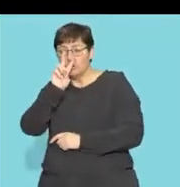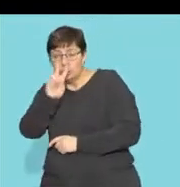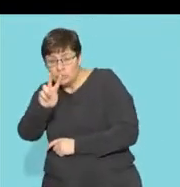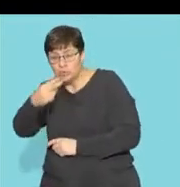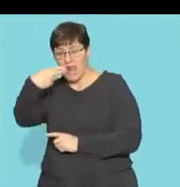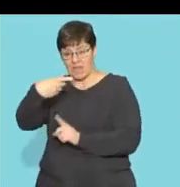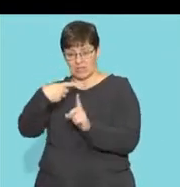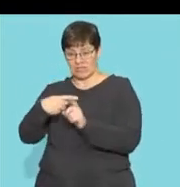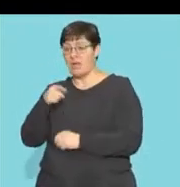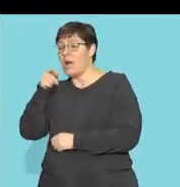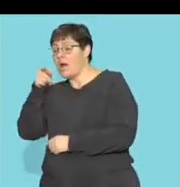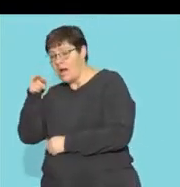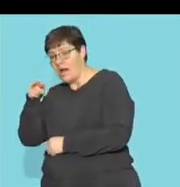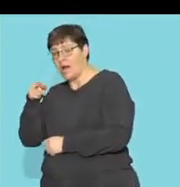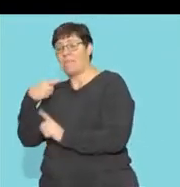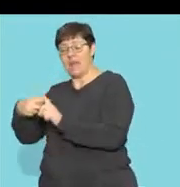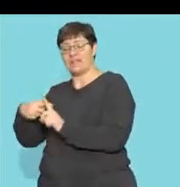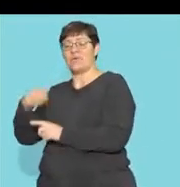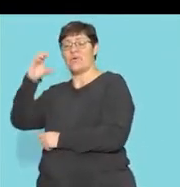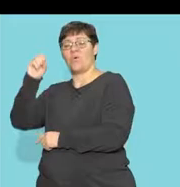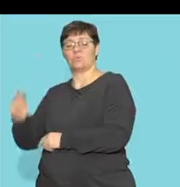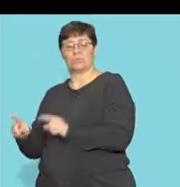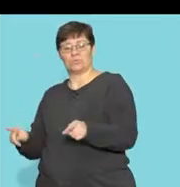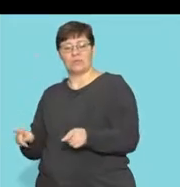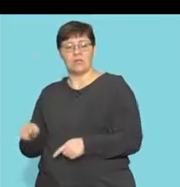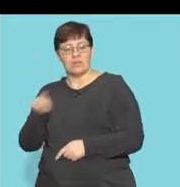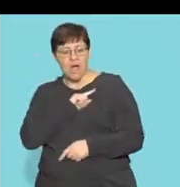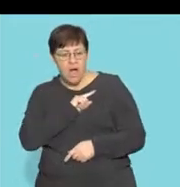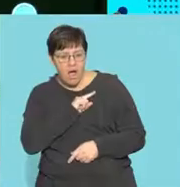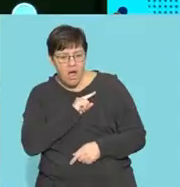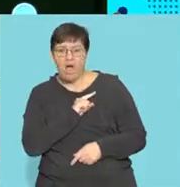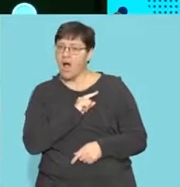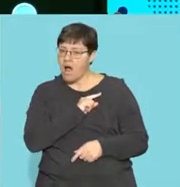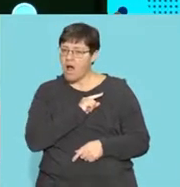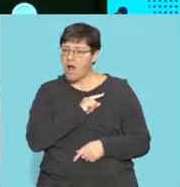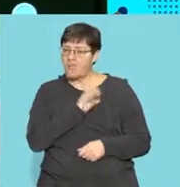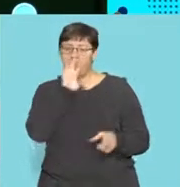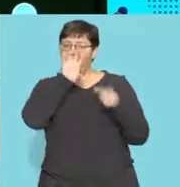that was historically how they discovered that water has a chemical formula of